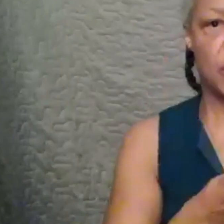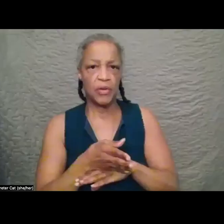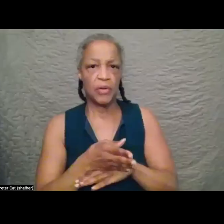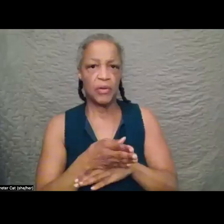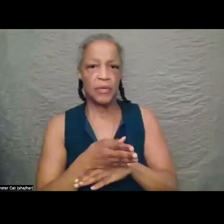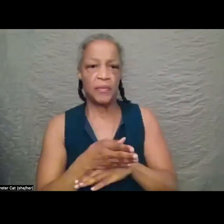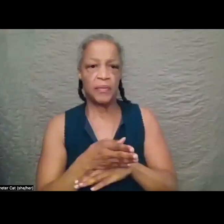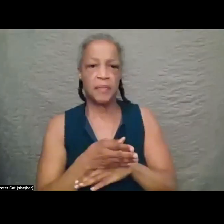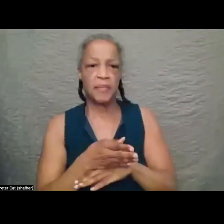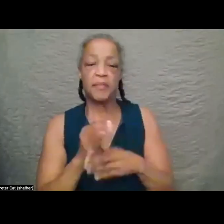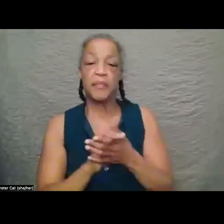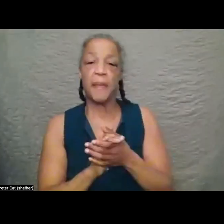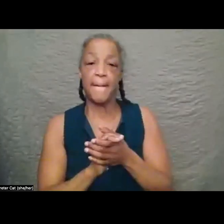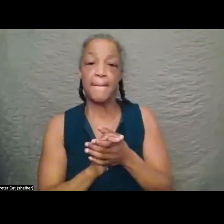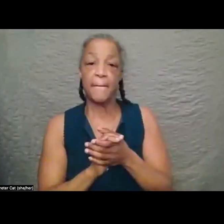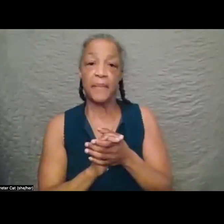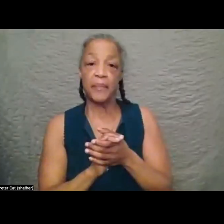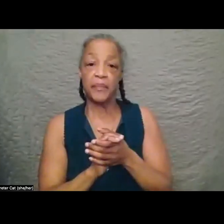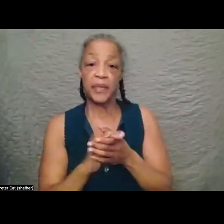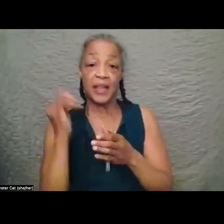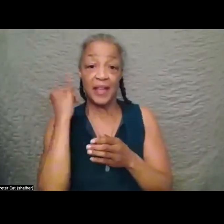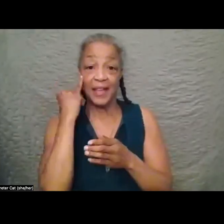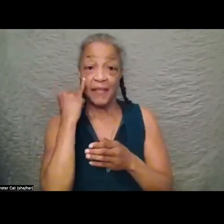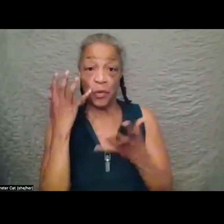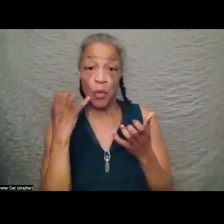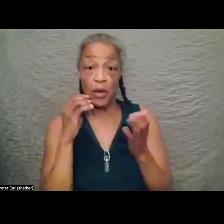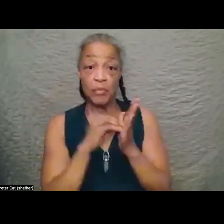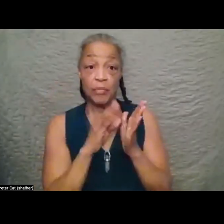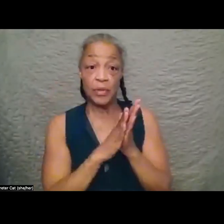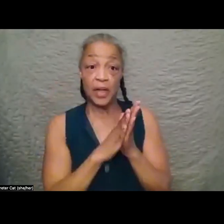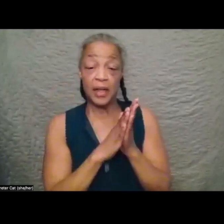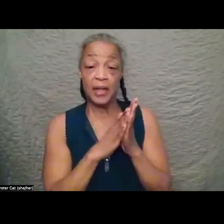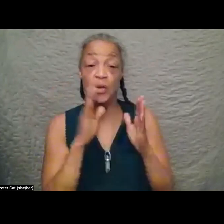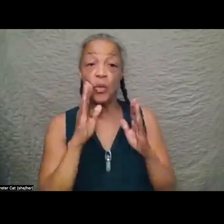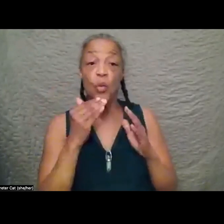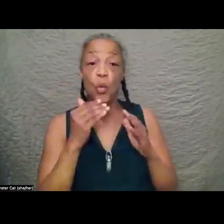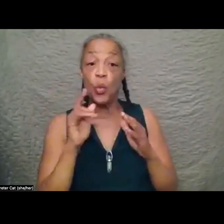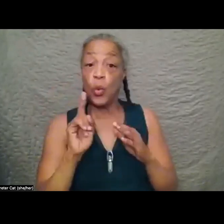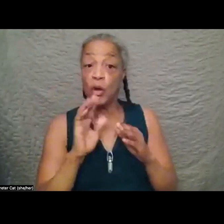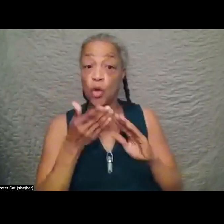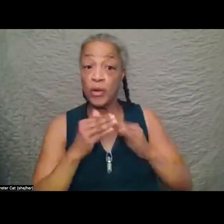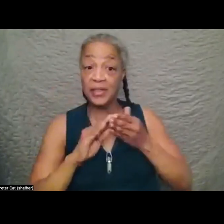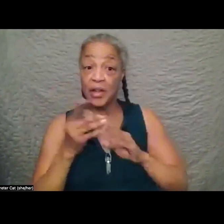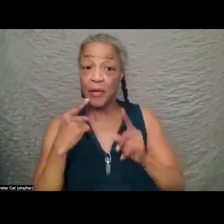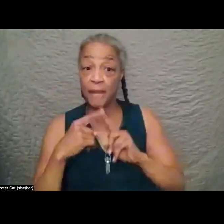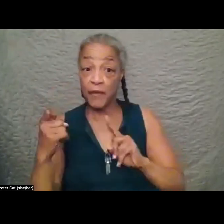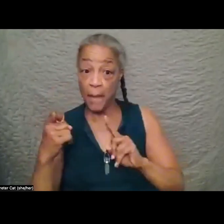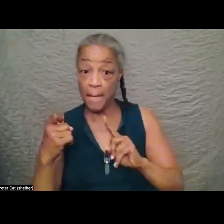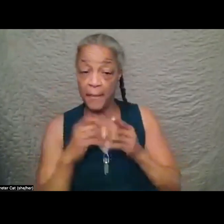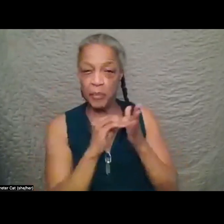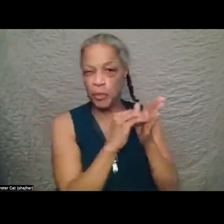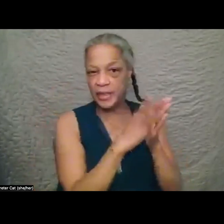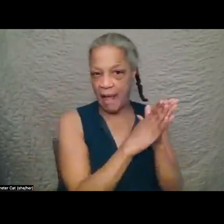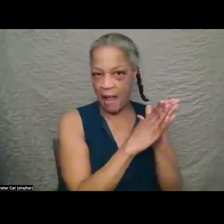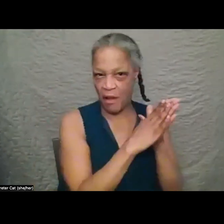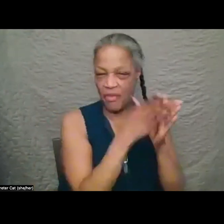add in a note of like your city as well. And that could be cool. Just to see what